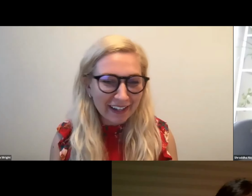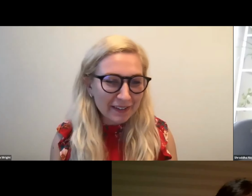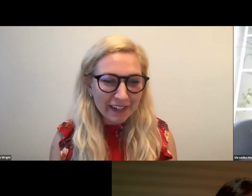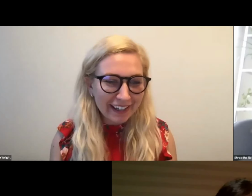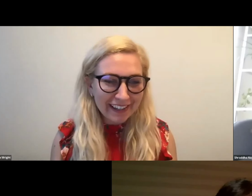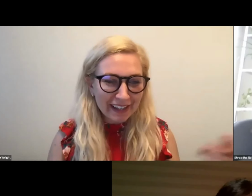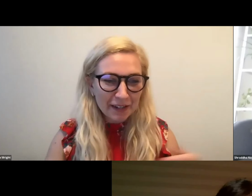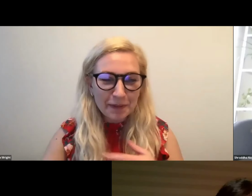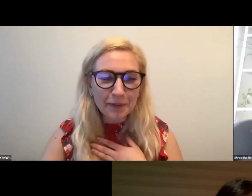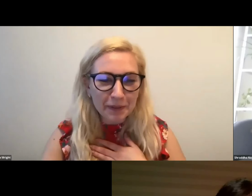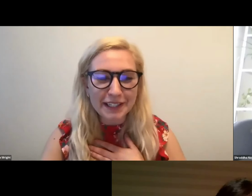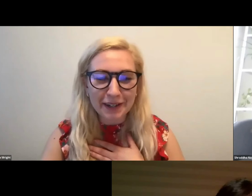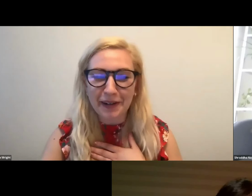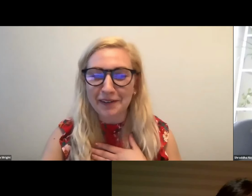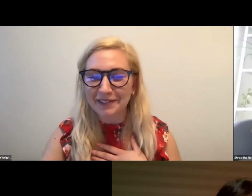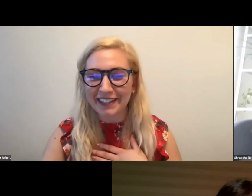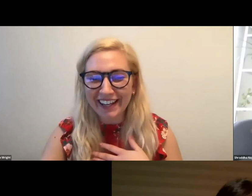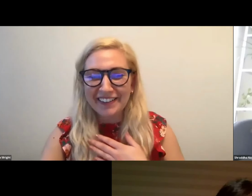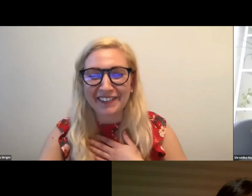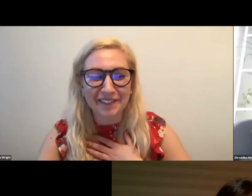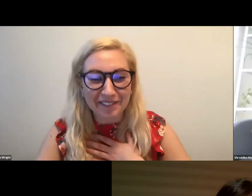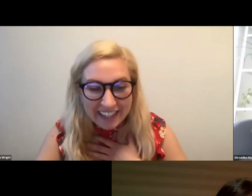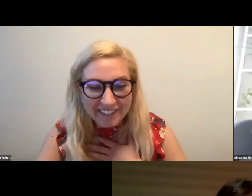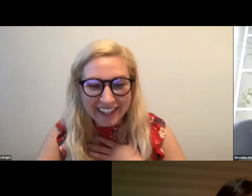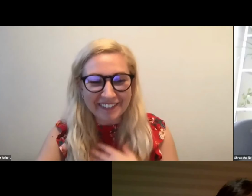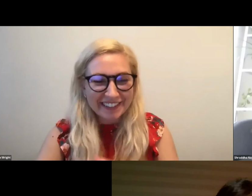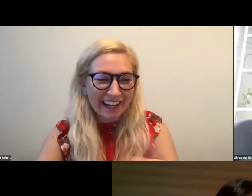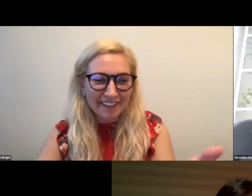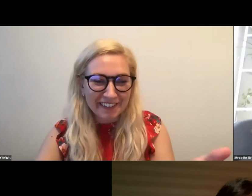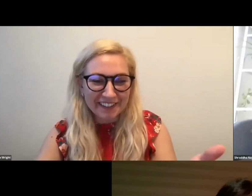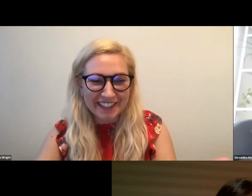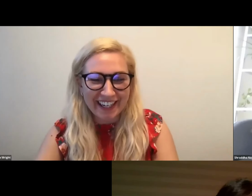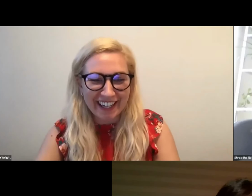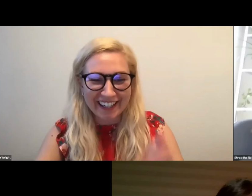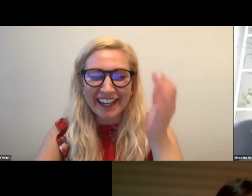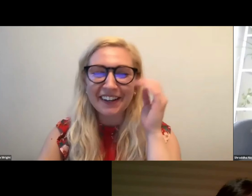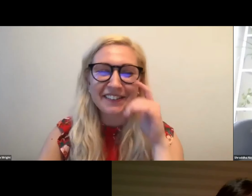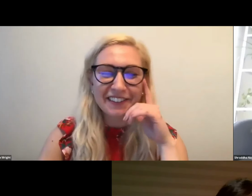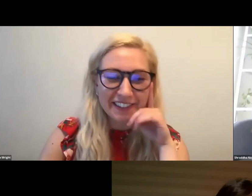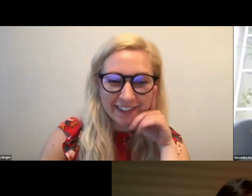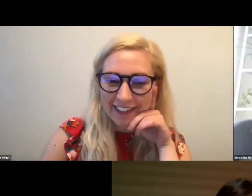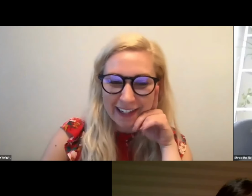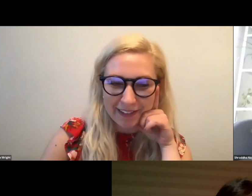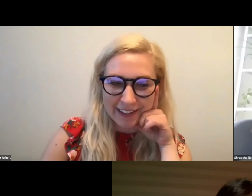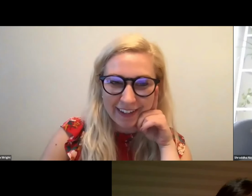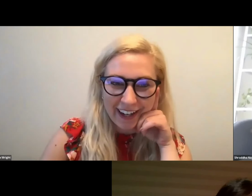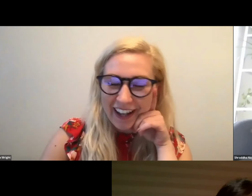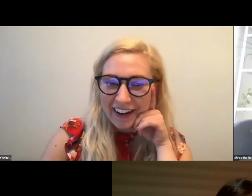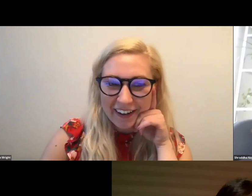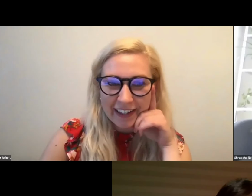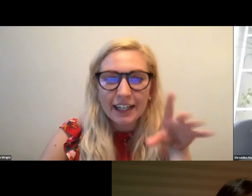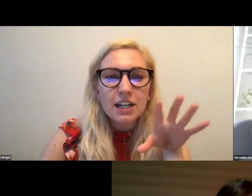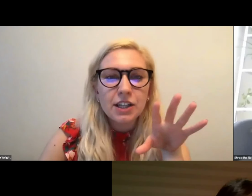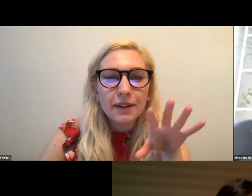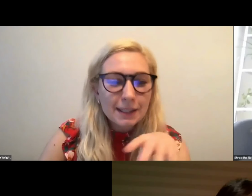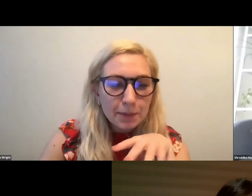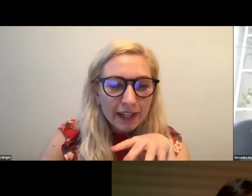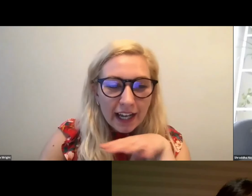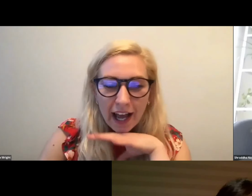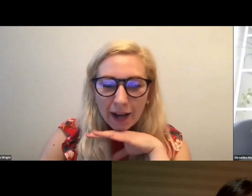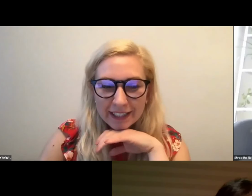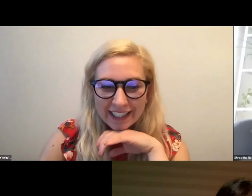conversation. That could be what we take away from me being able to help you today over the course of this episode. All right. So